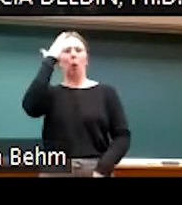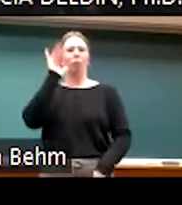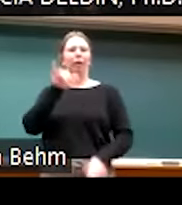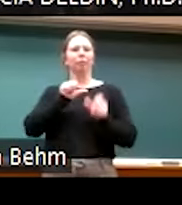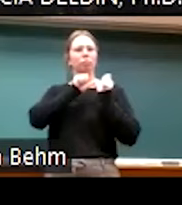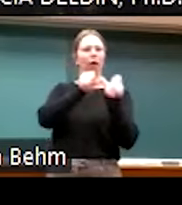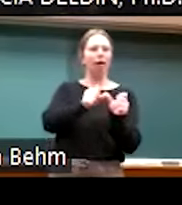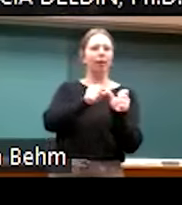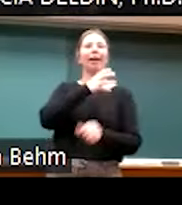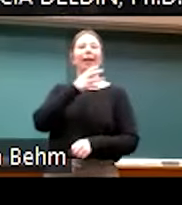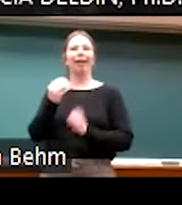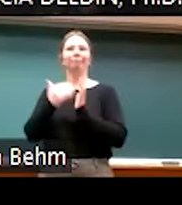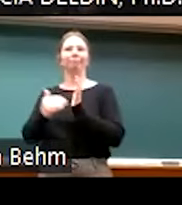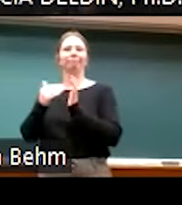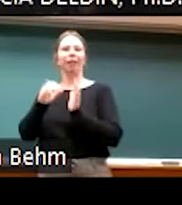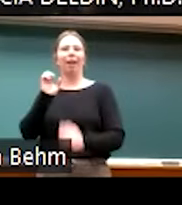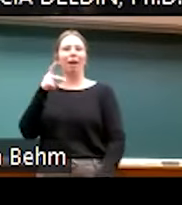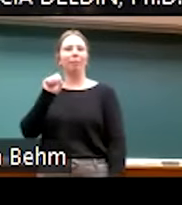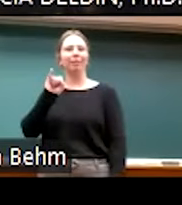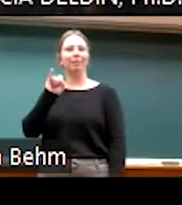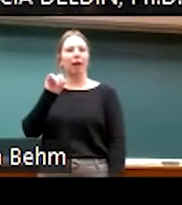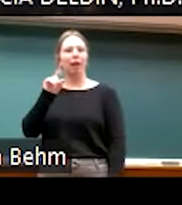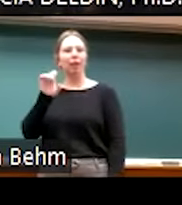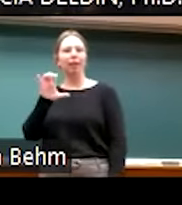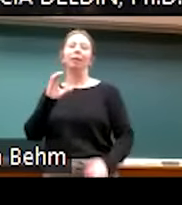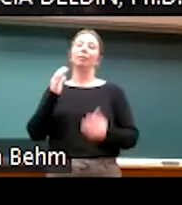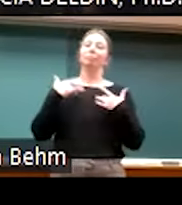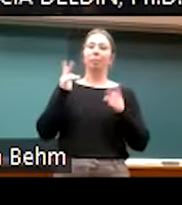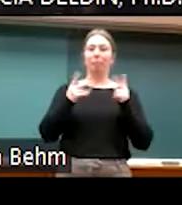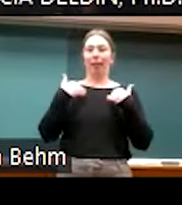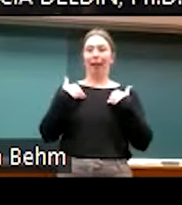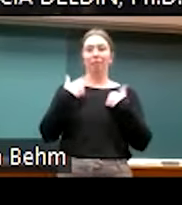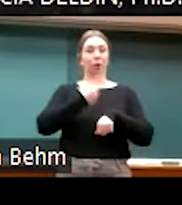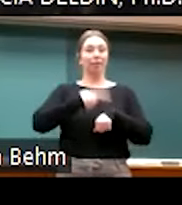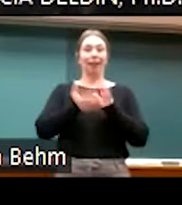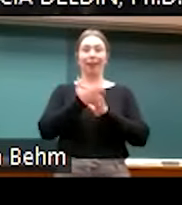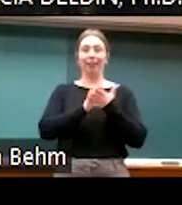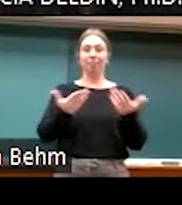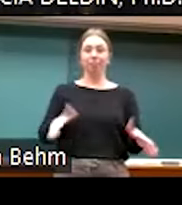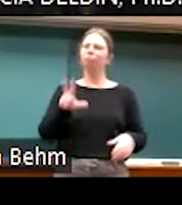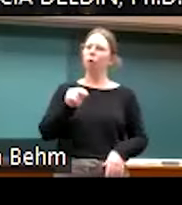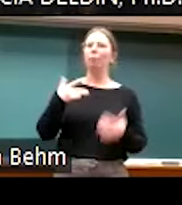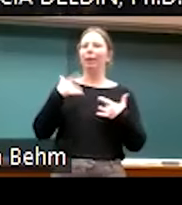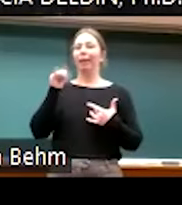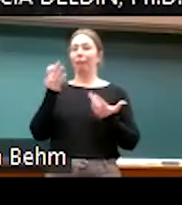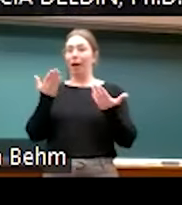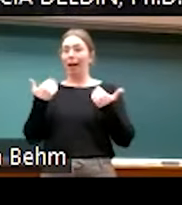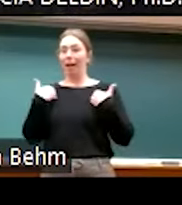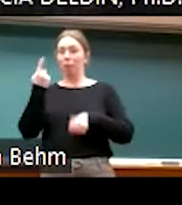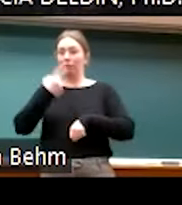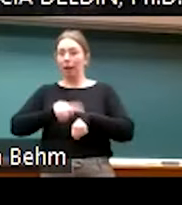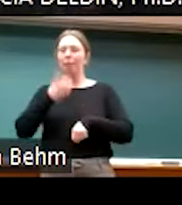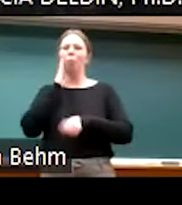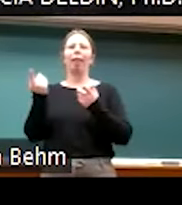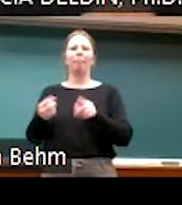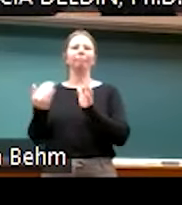episodic. So most people who have it won't have it once. People who have one depressive episode, 75% of them are likely to have two or more. So if we treat